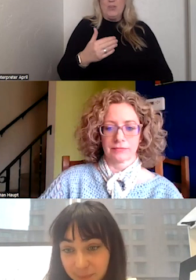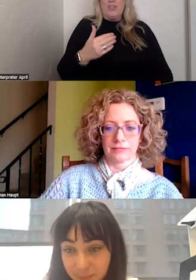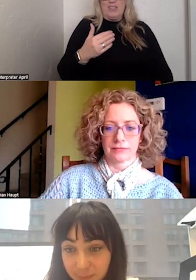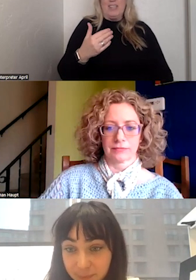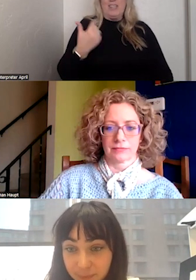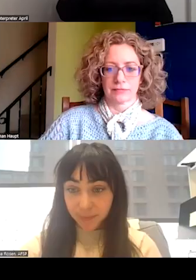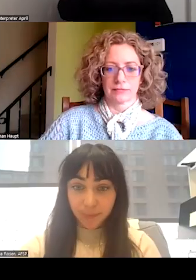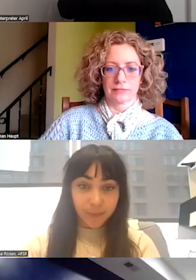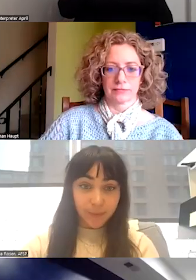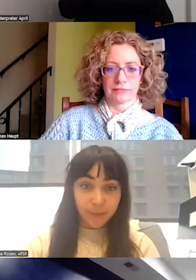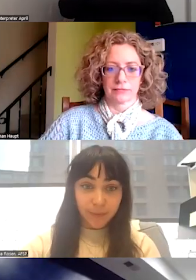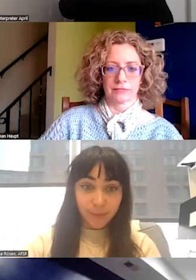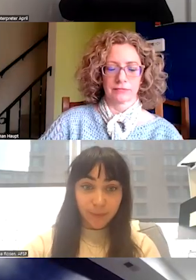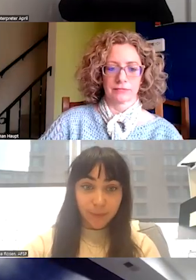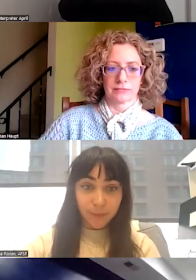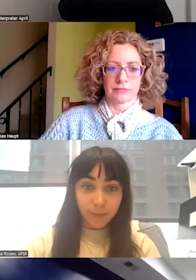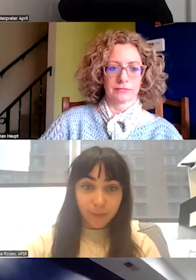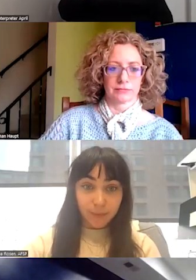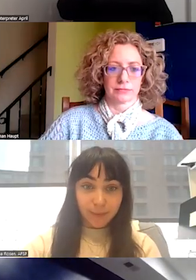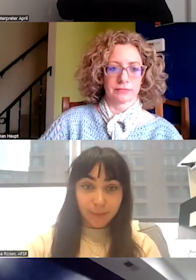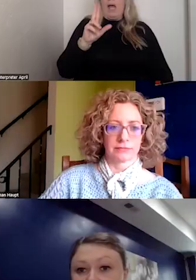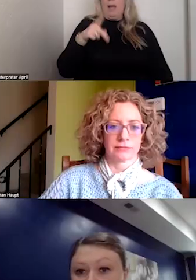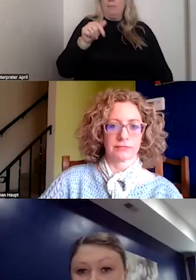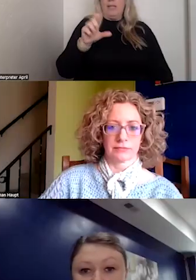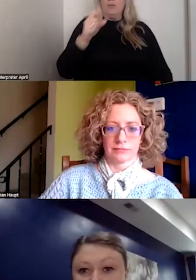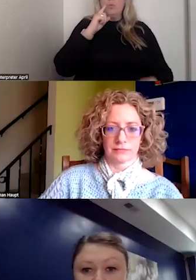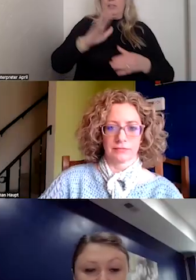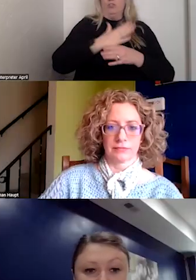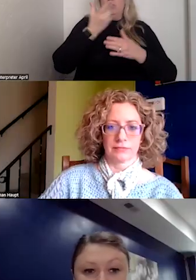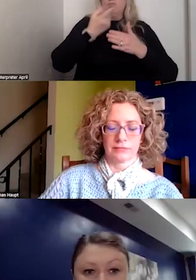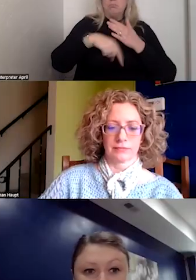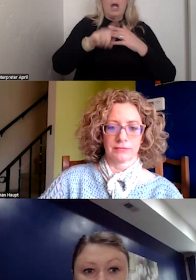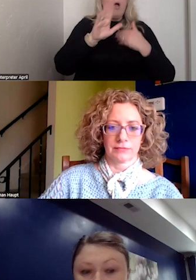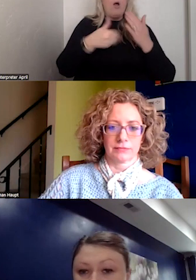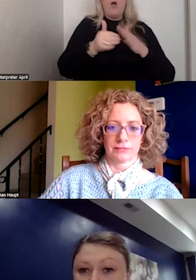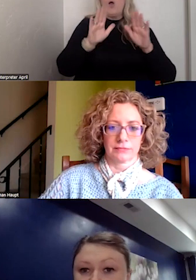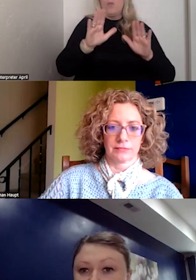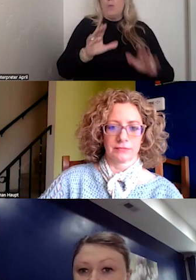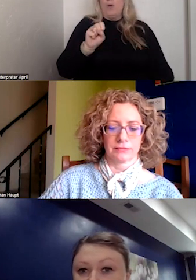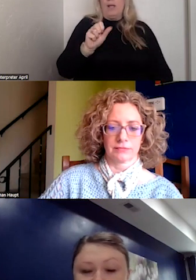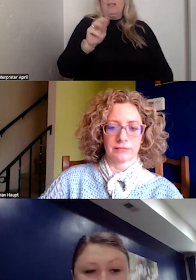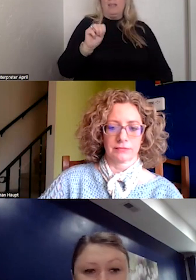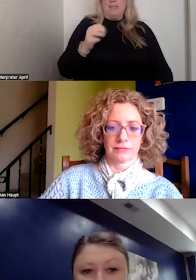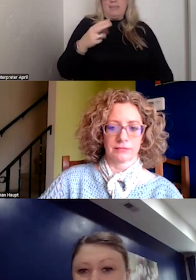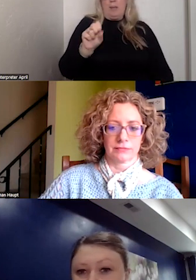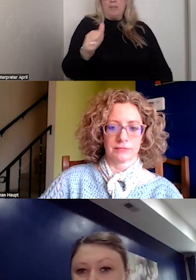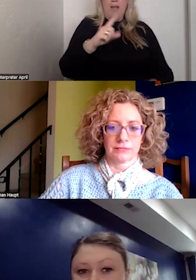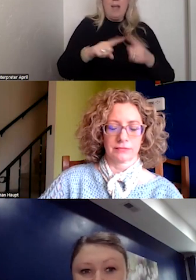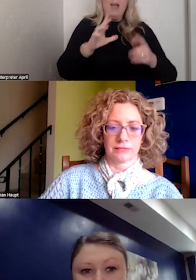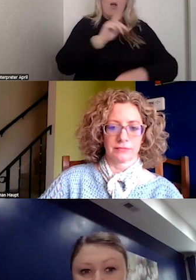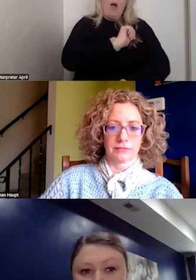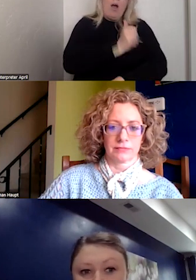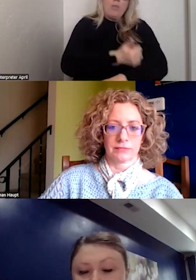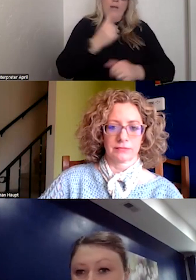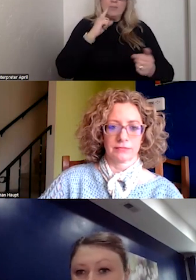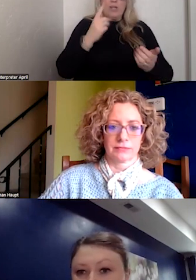some CMS updates that we can share more about next week. But besides all of the wonderful SAMHSA appropriations and authorizing